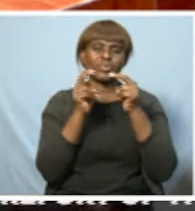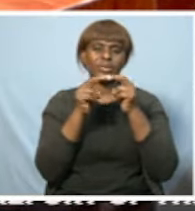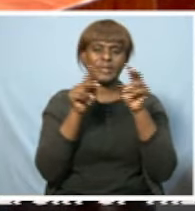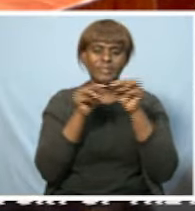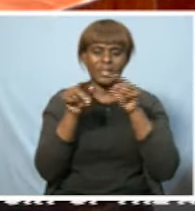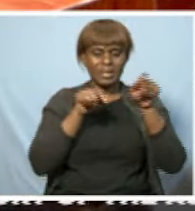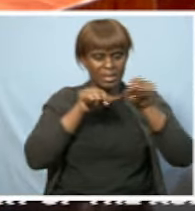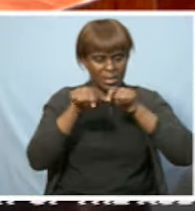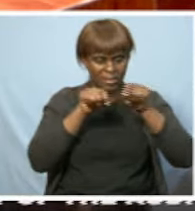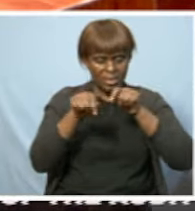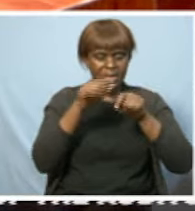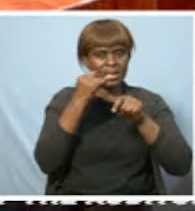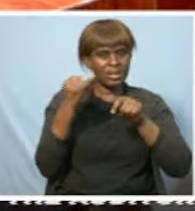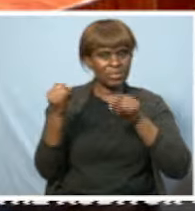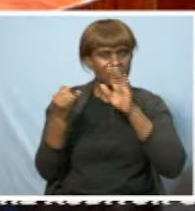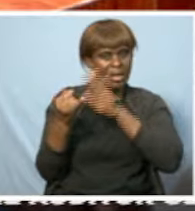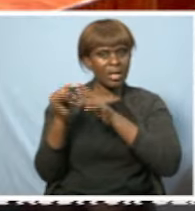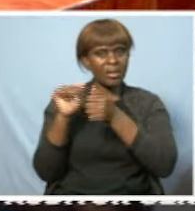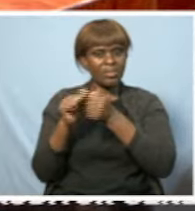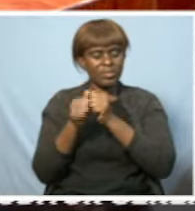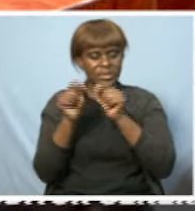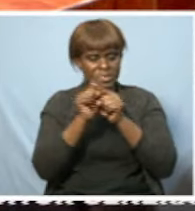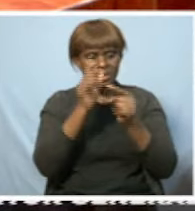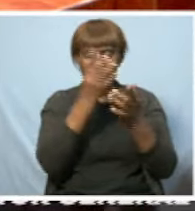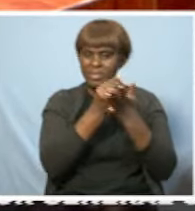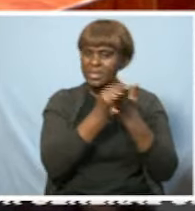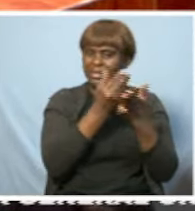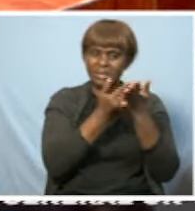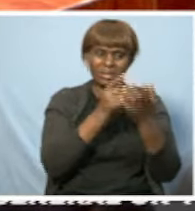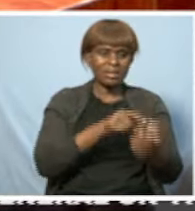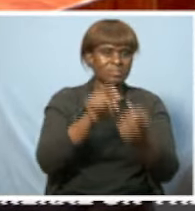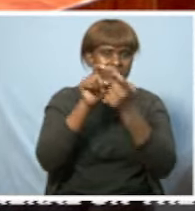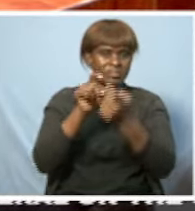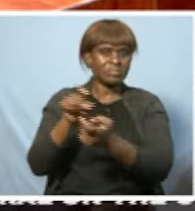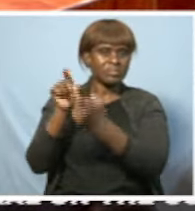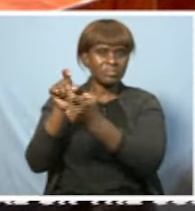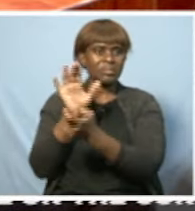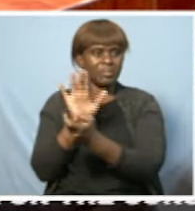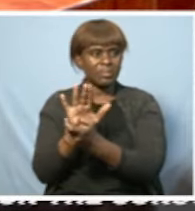governance issues, financial challenges.